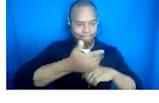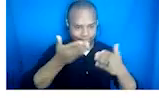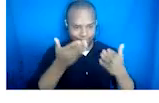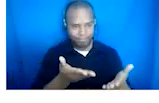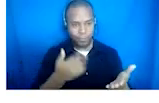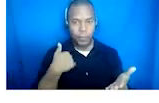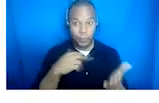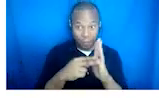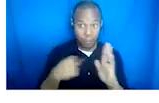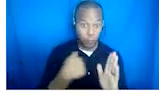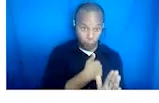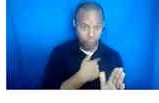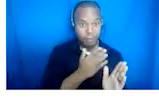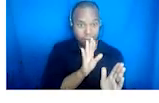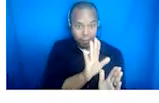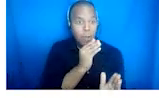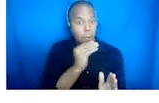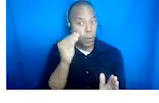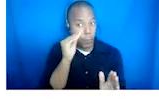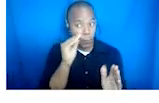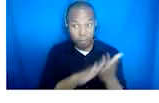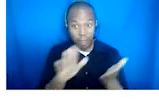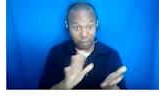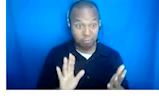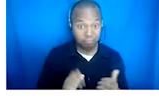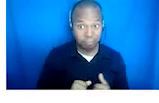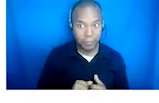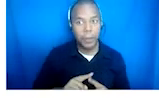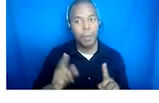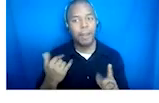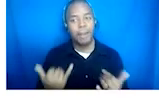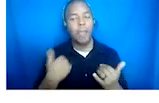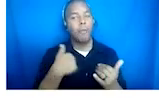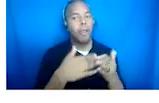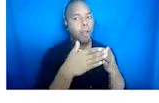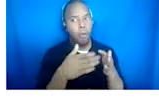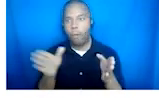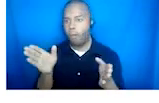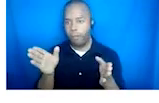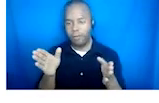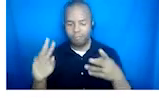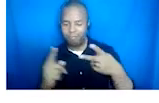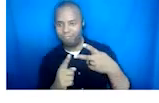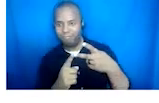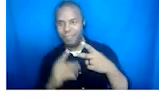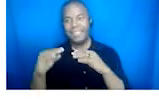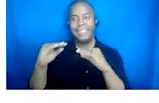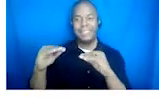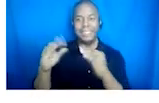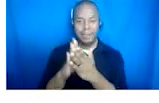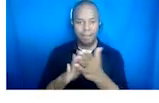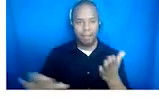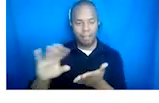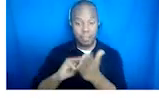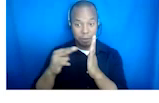home college, Fresno City is. However, we open our doors to teach other students from other colleges